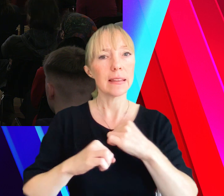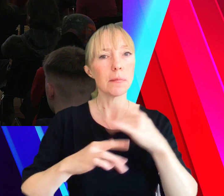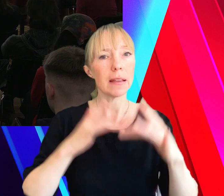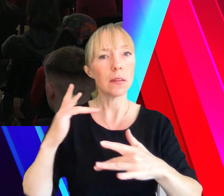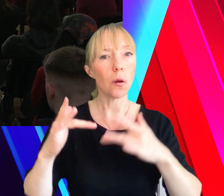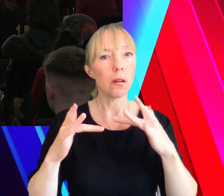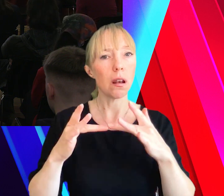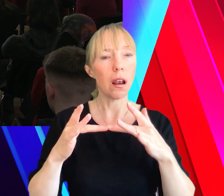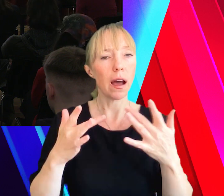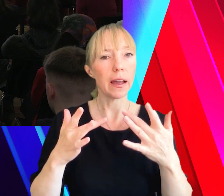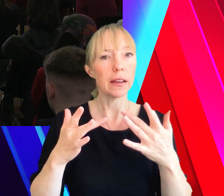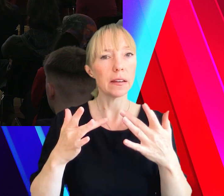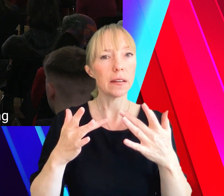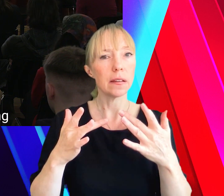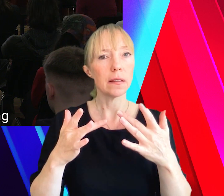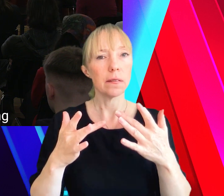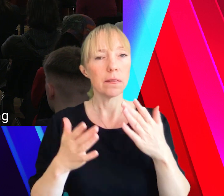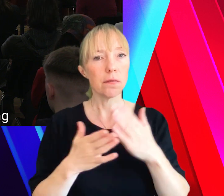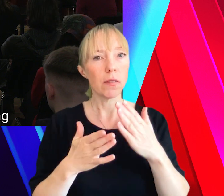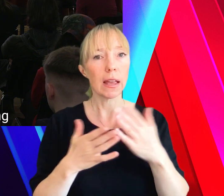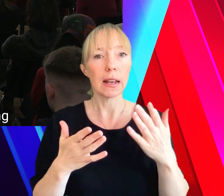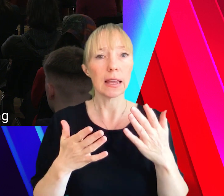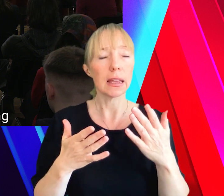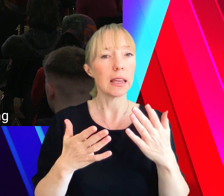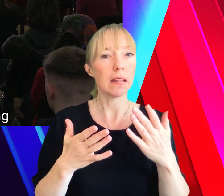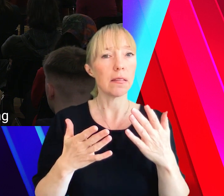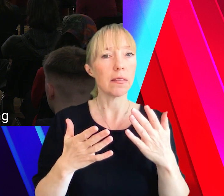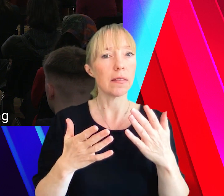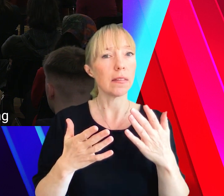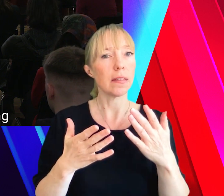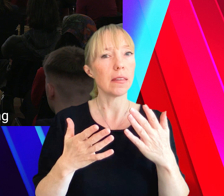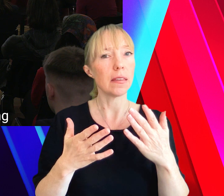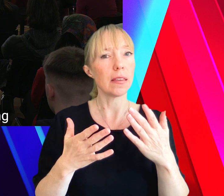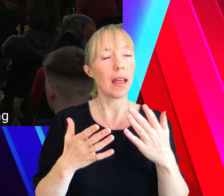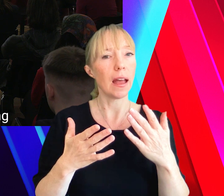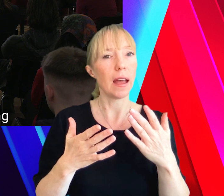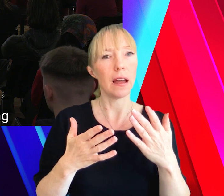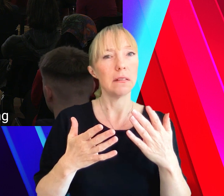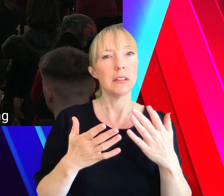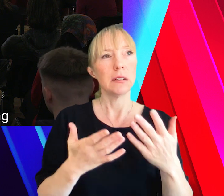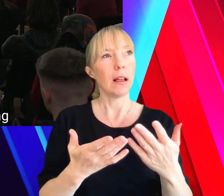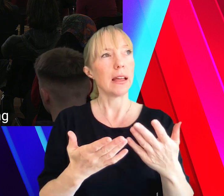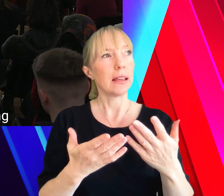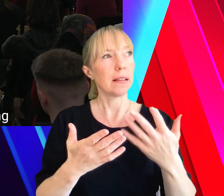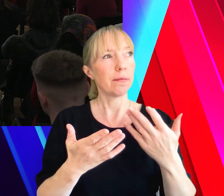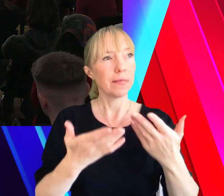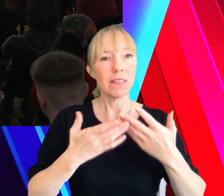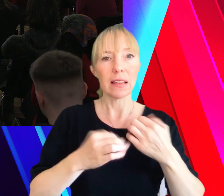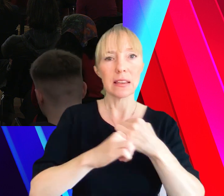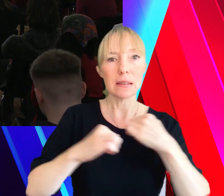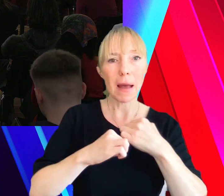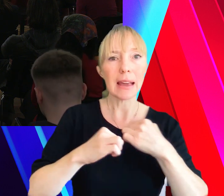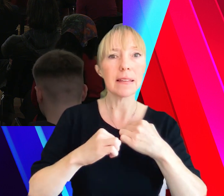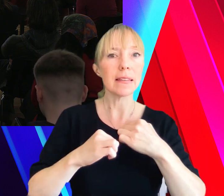There's also, I mean, these spaces online now, like TikTok, which I absolutely adore, are just reclaiming this space that young people